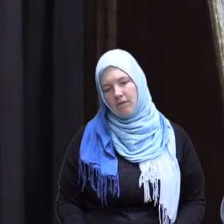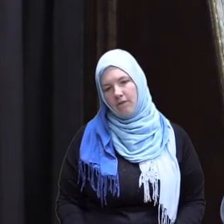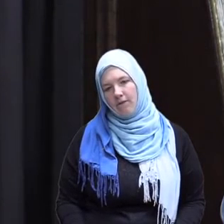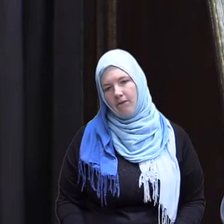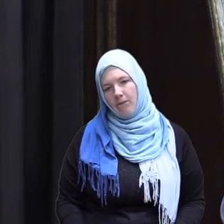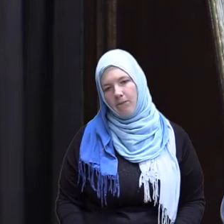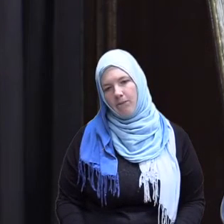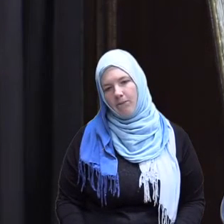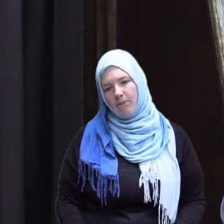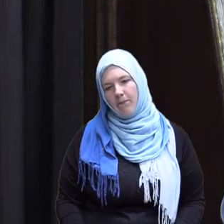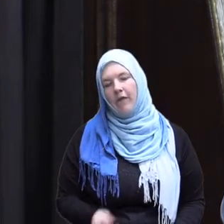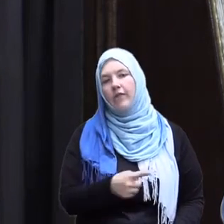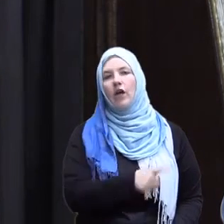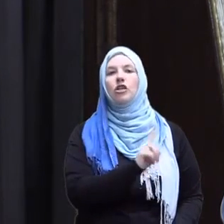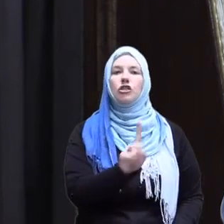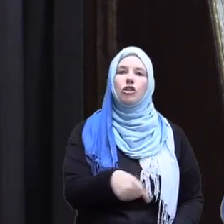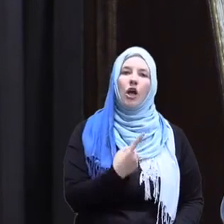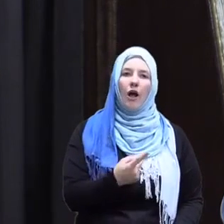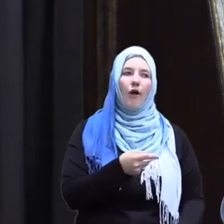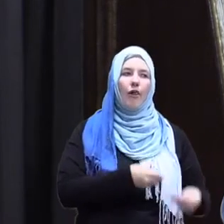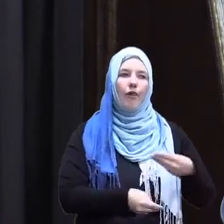buying money and time.